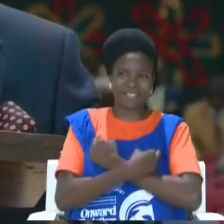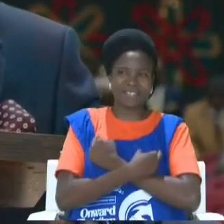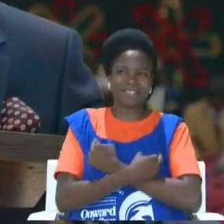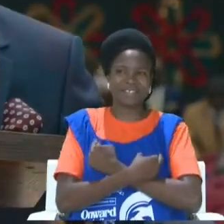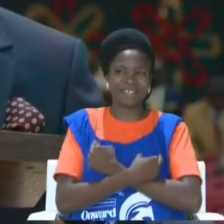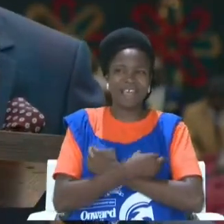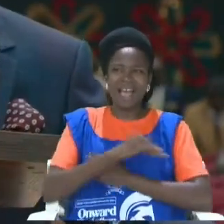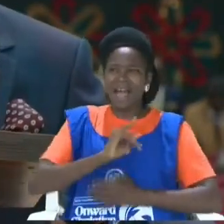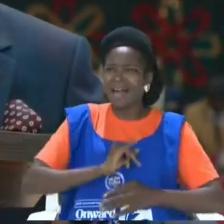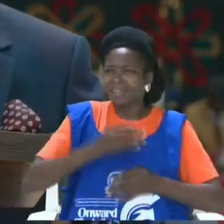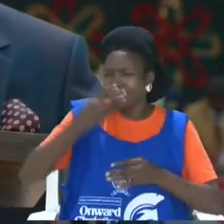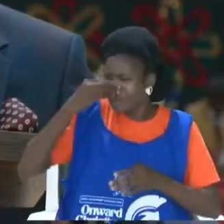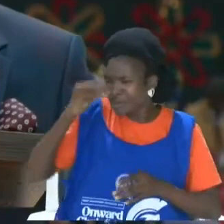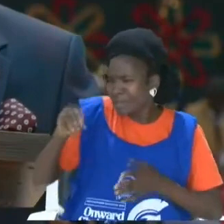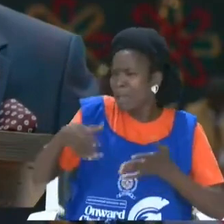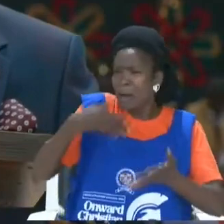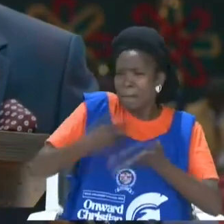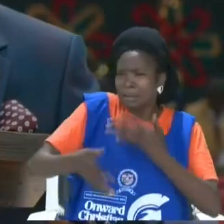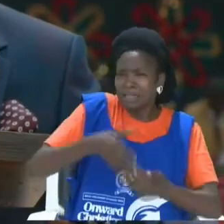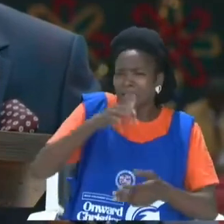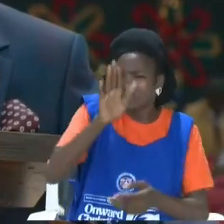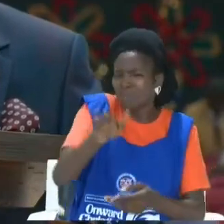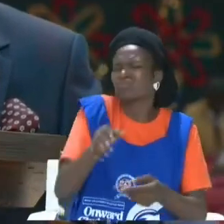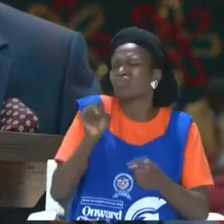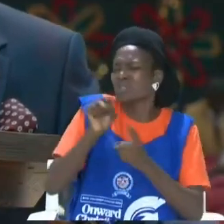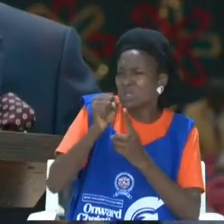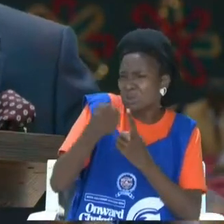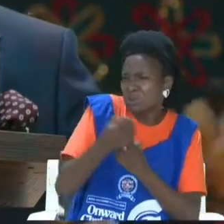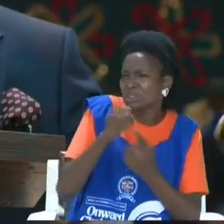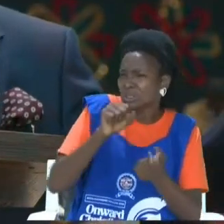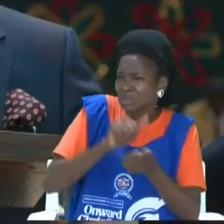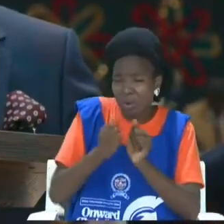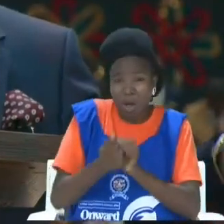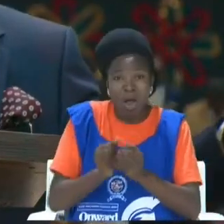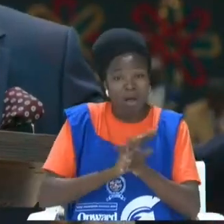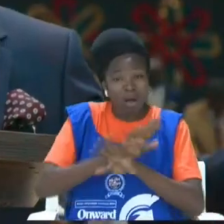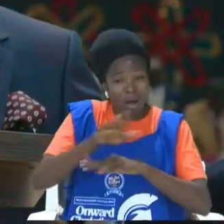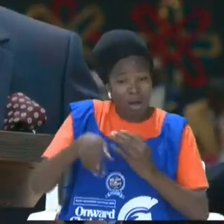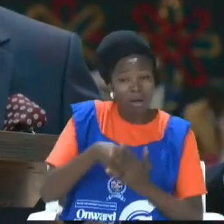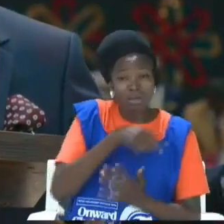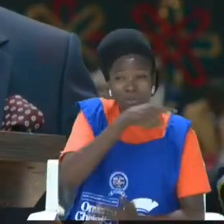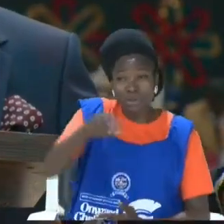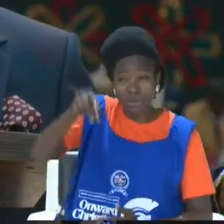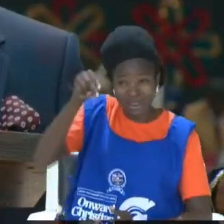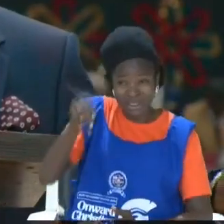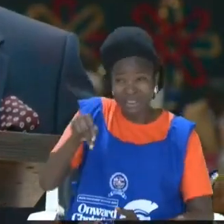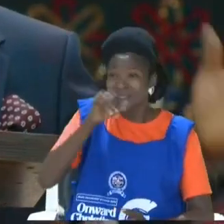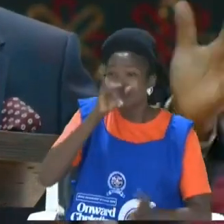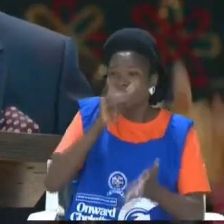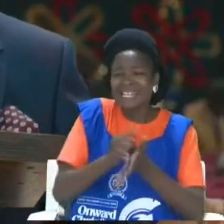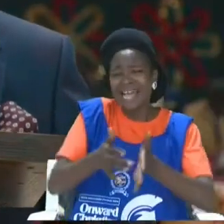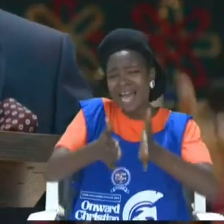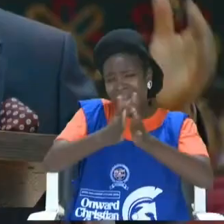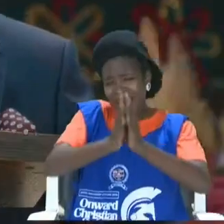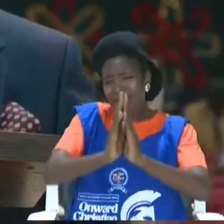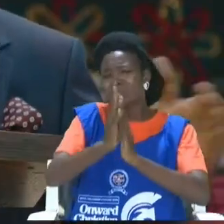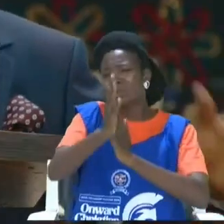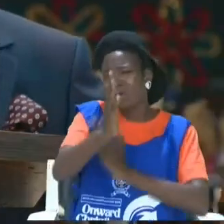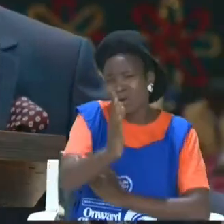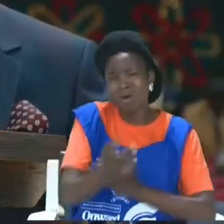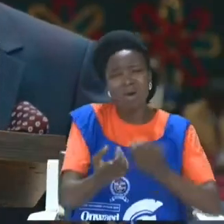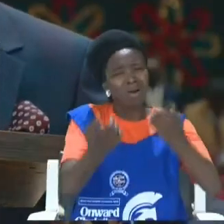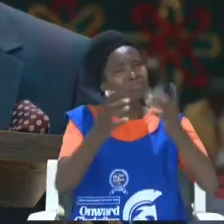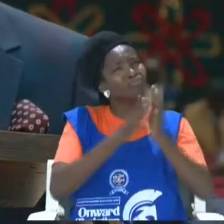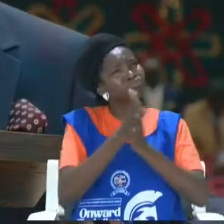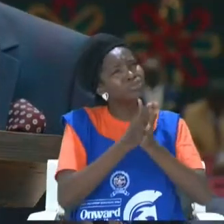I don't care what your situation may be. All you need to do is to ask God, come and help